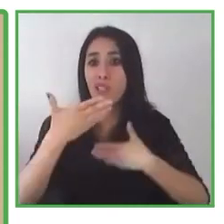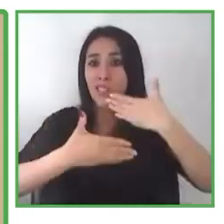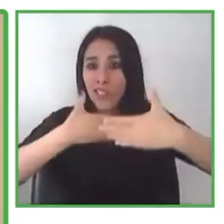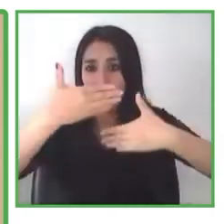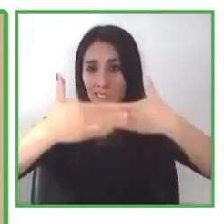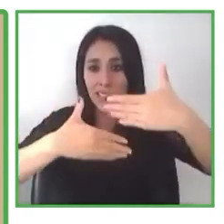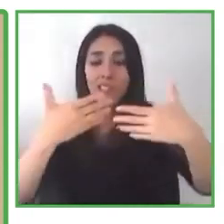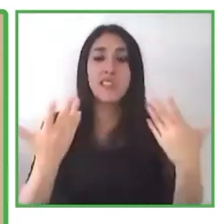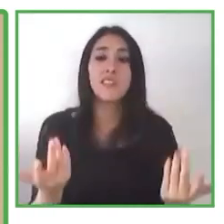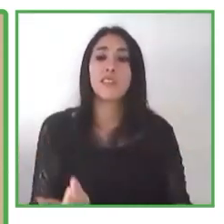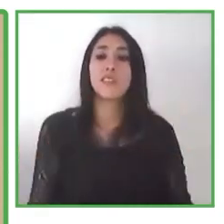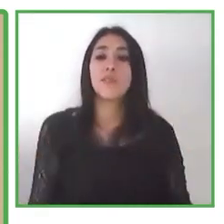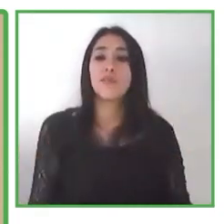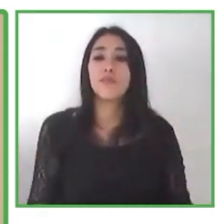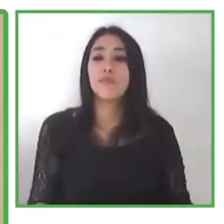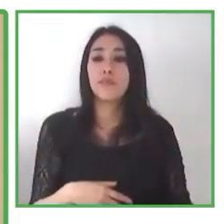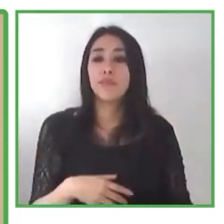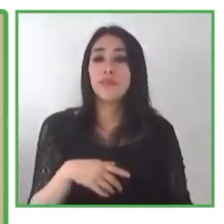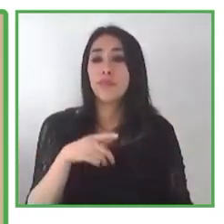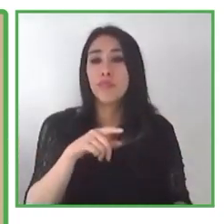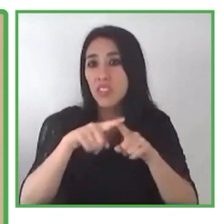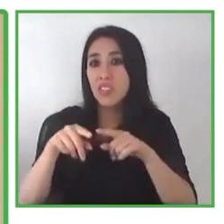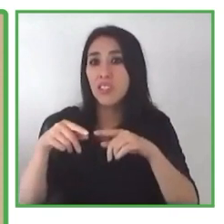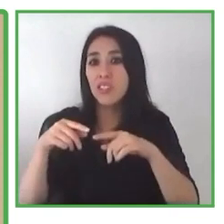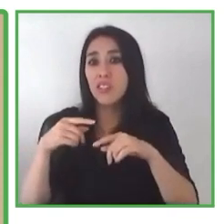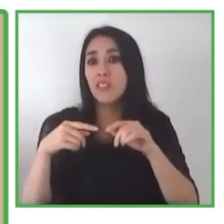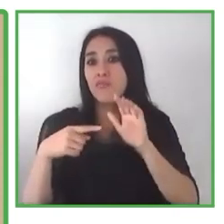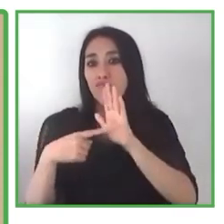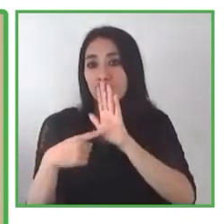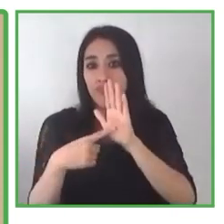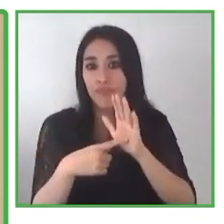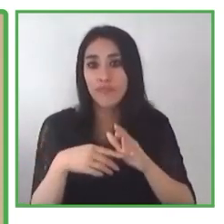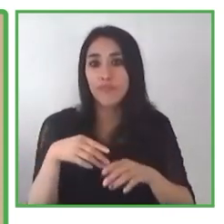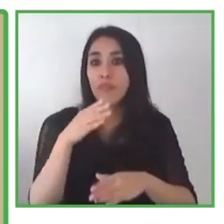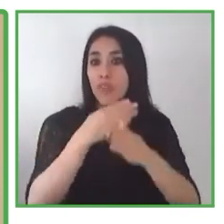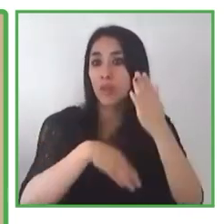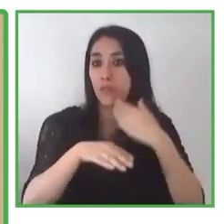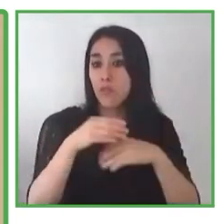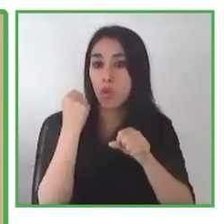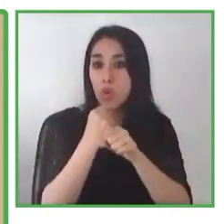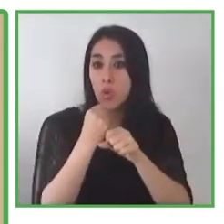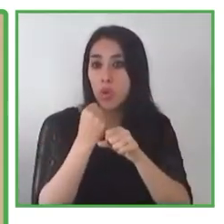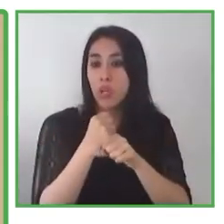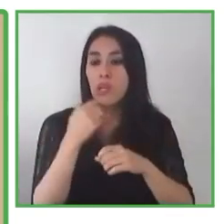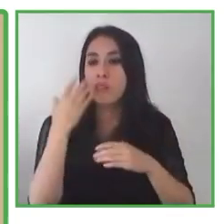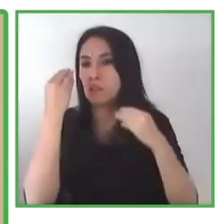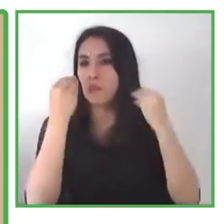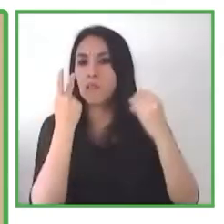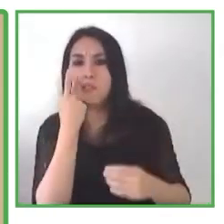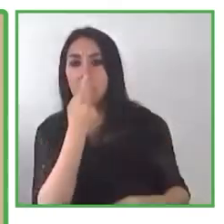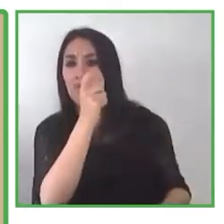developed because of the differences that are in the work labor.